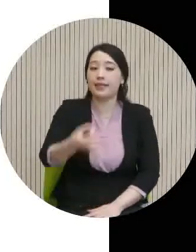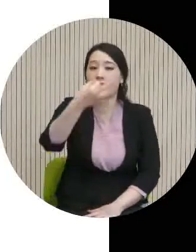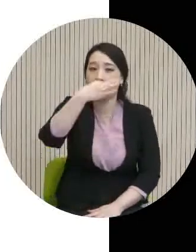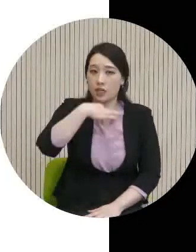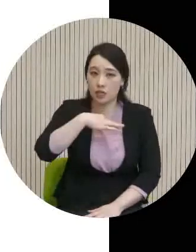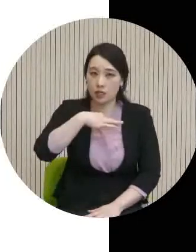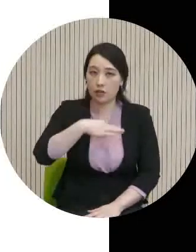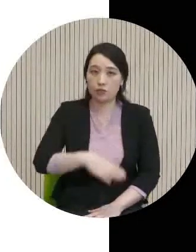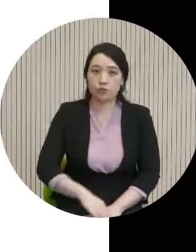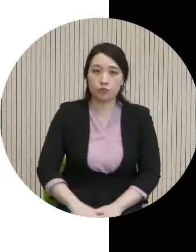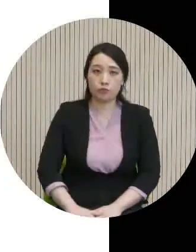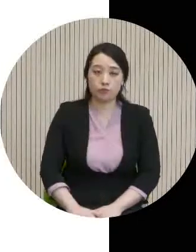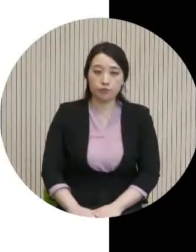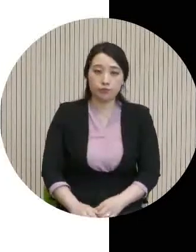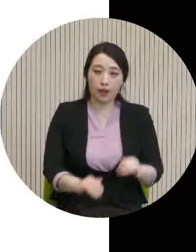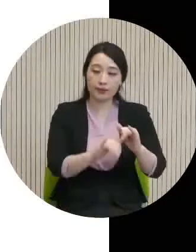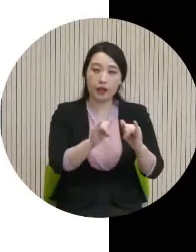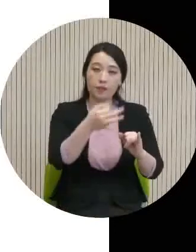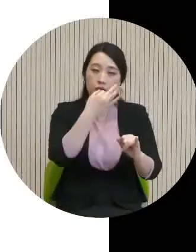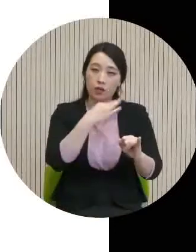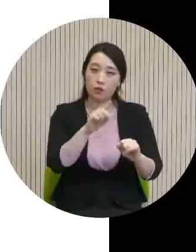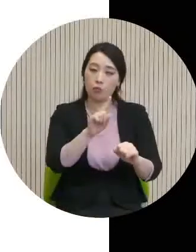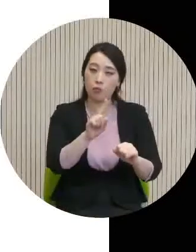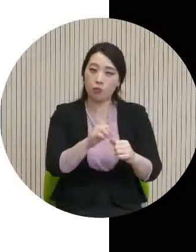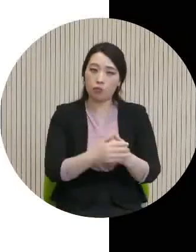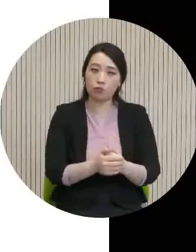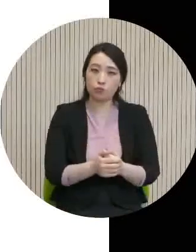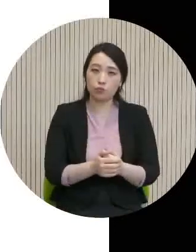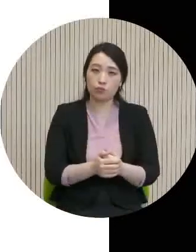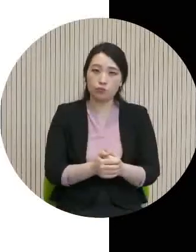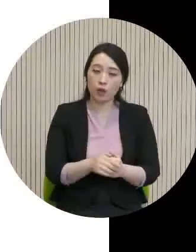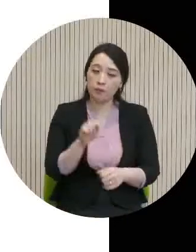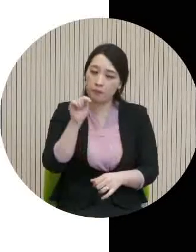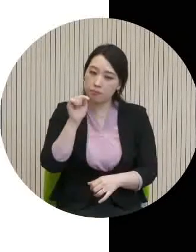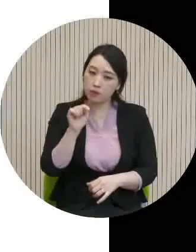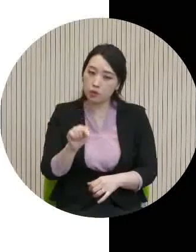So when did this come about and what is it about?